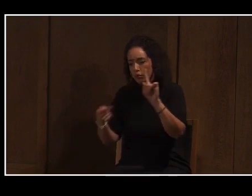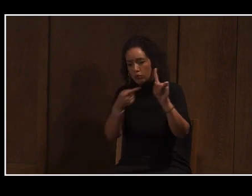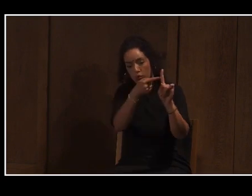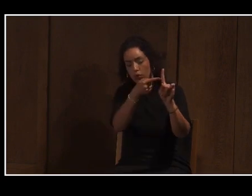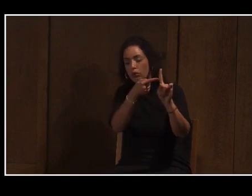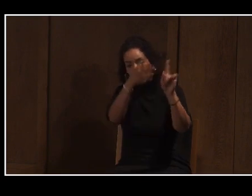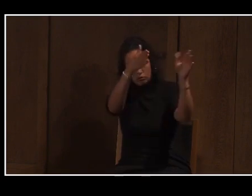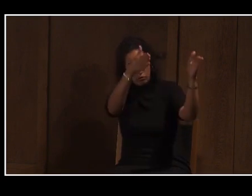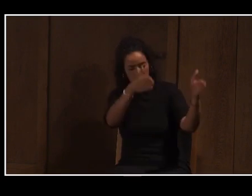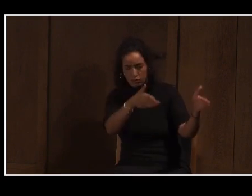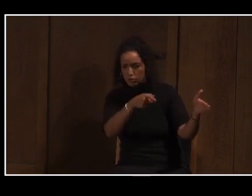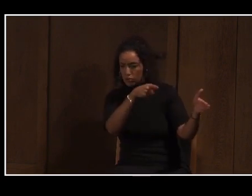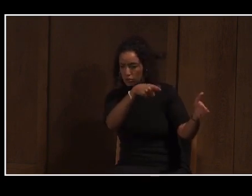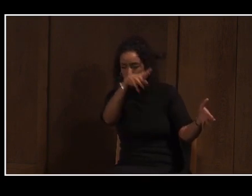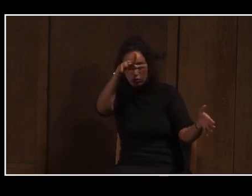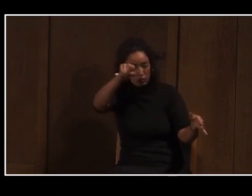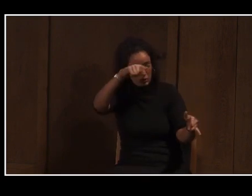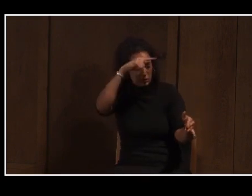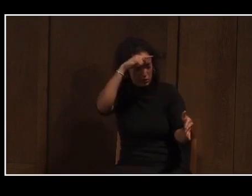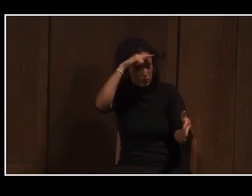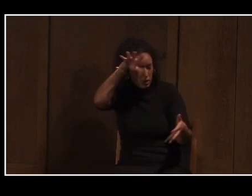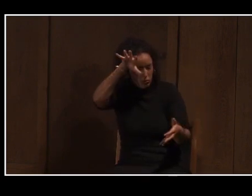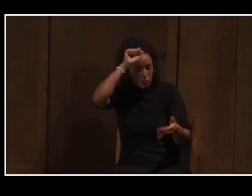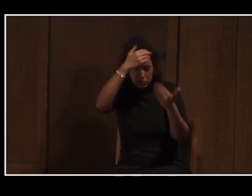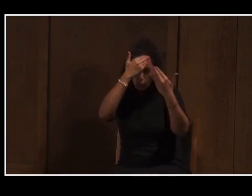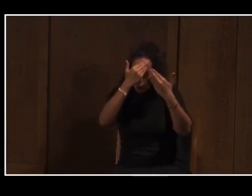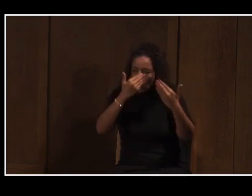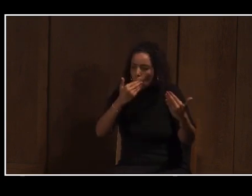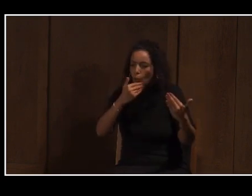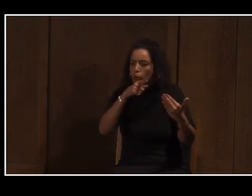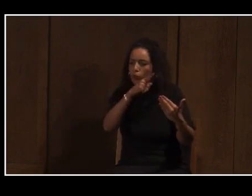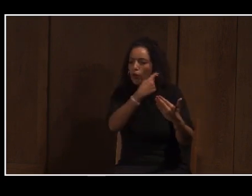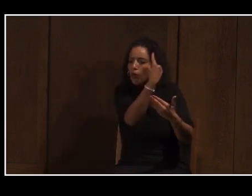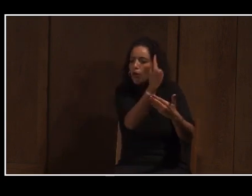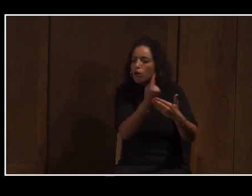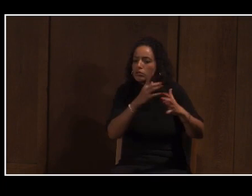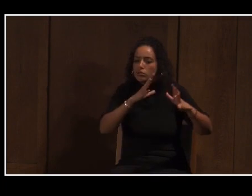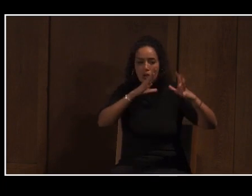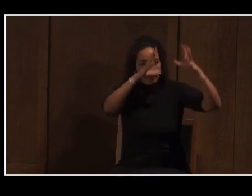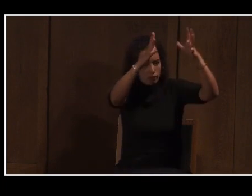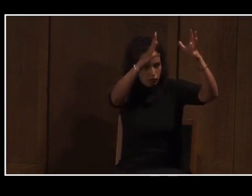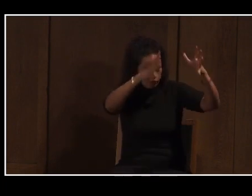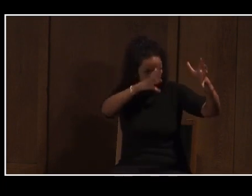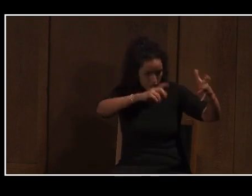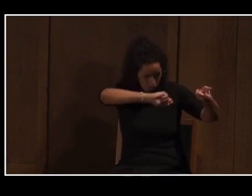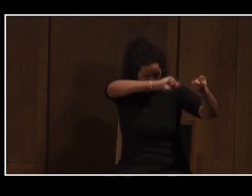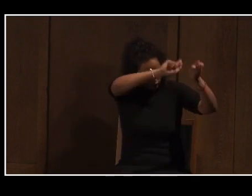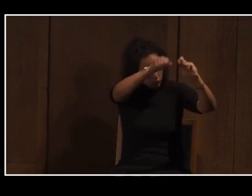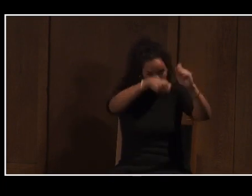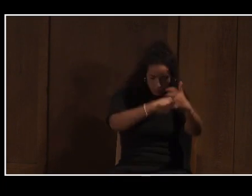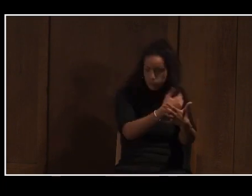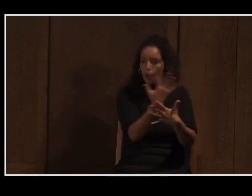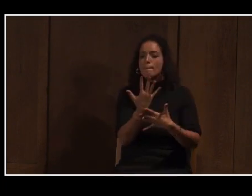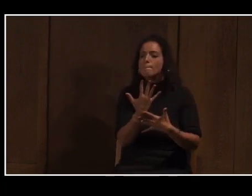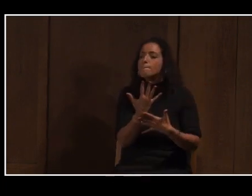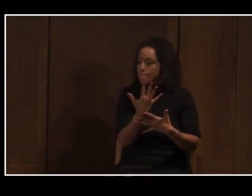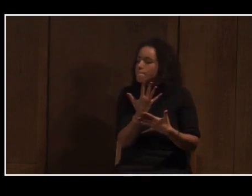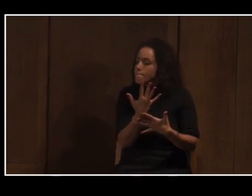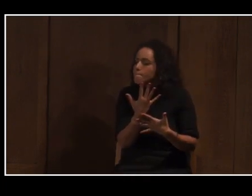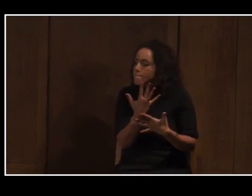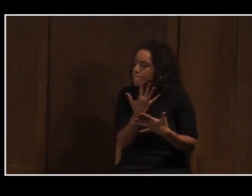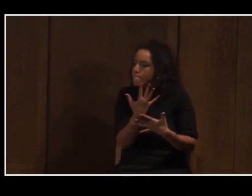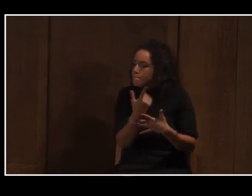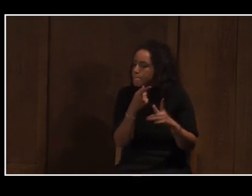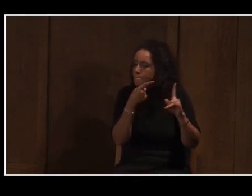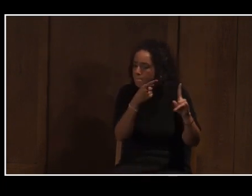is remembered for is her shape-shifting. So the way